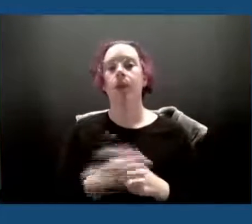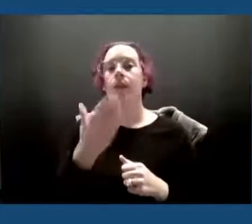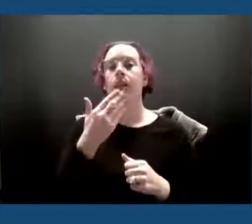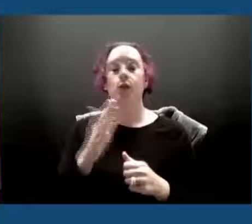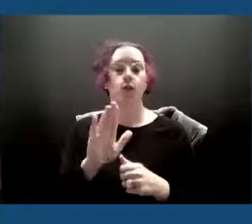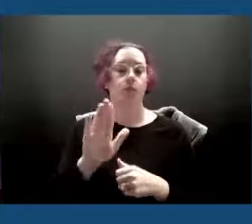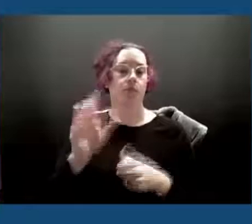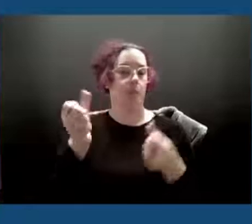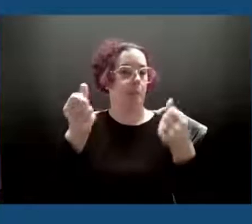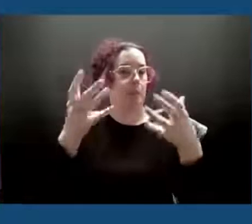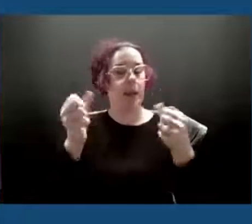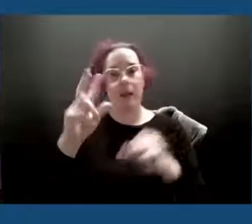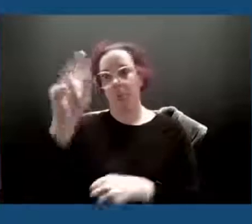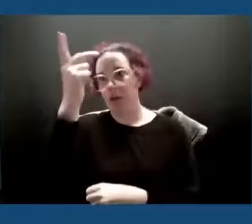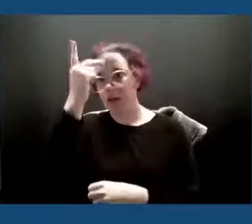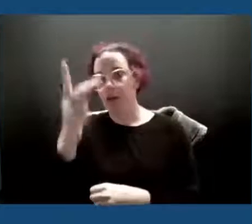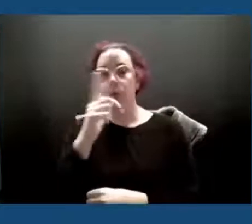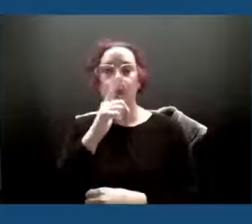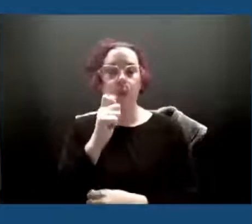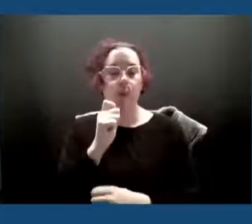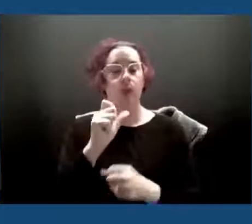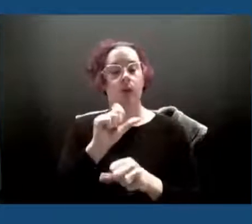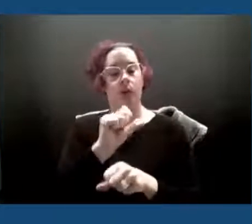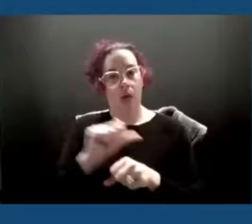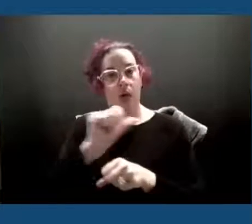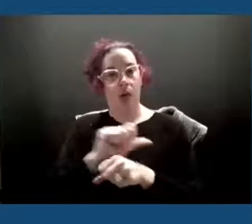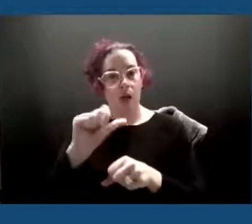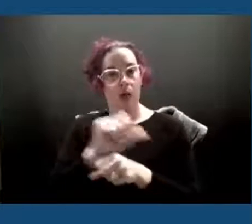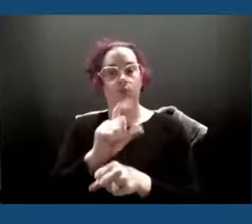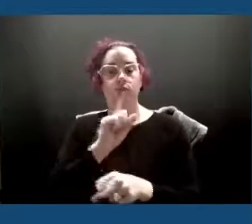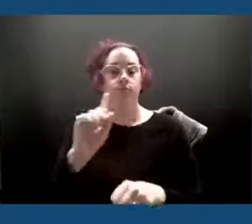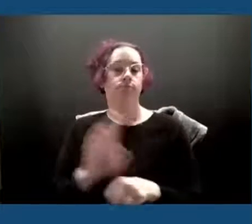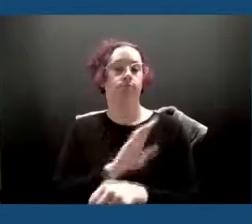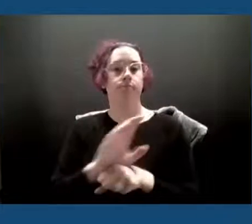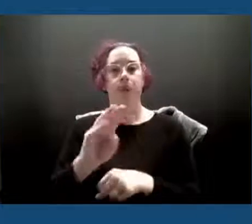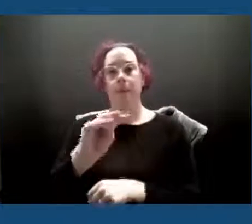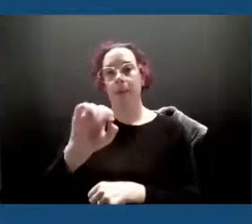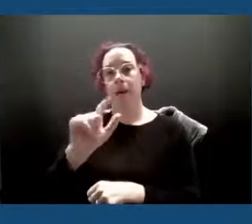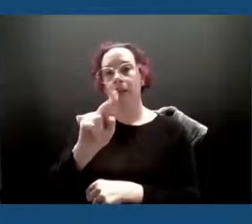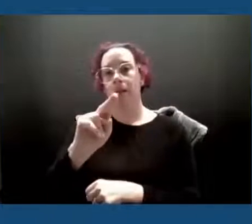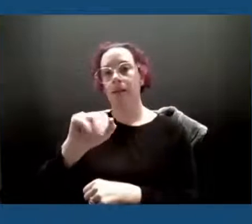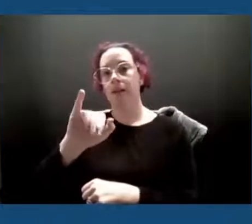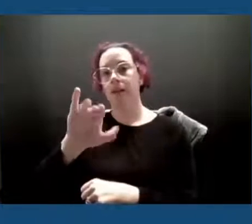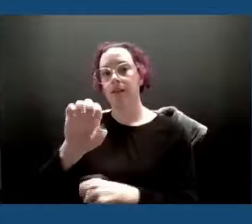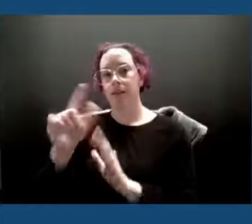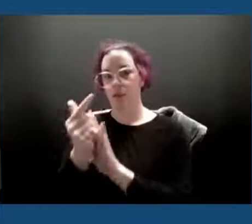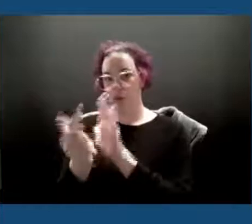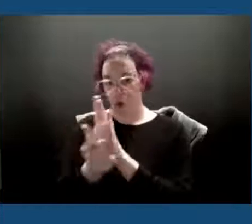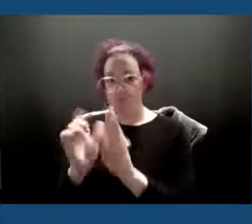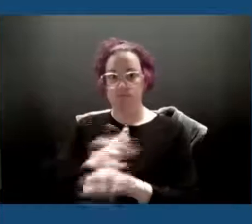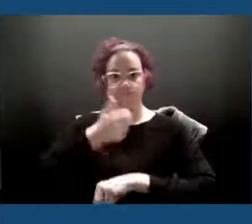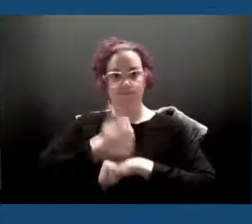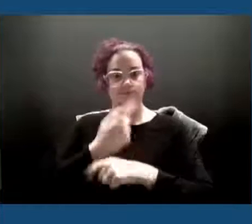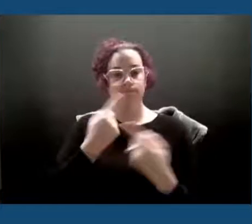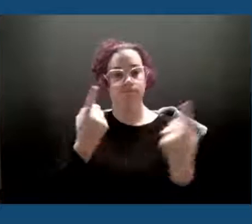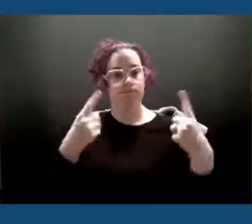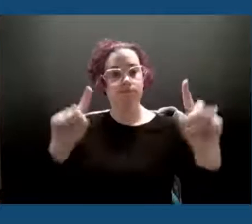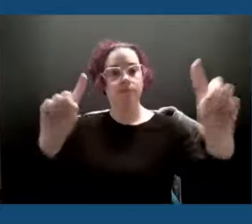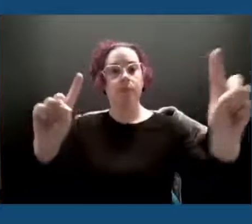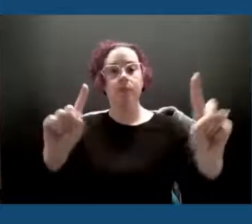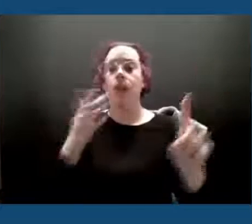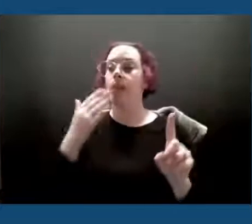worked tirelessly to make Melanie's Law a reality. Thank you to the staff of Family Services who work every